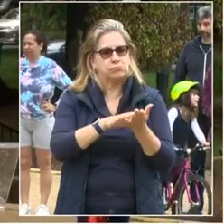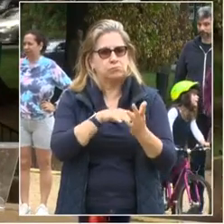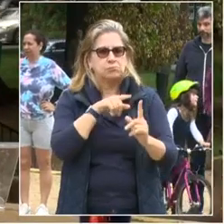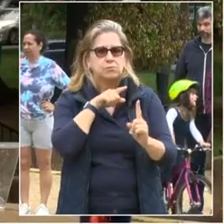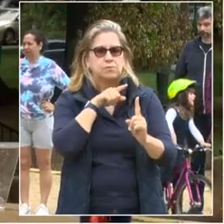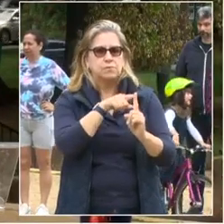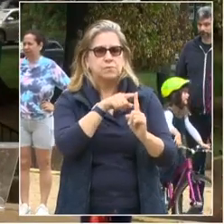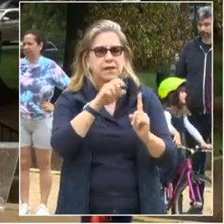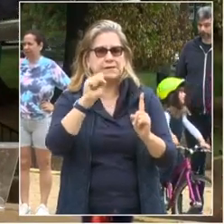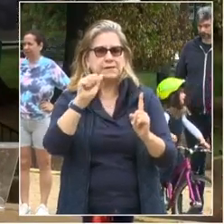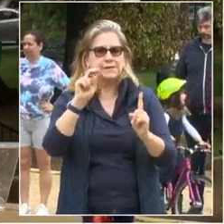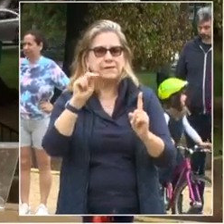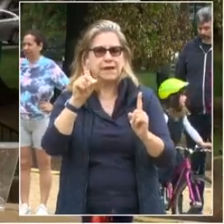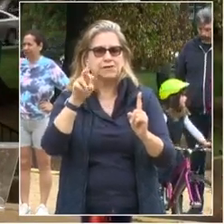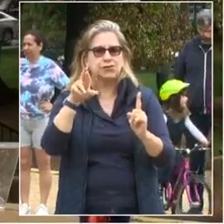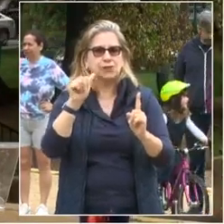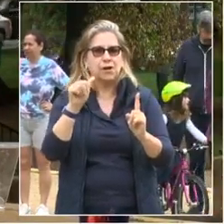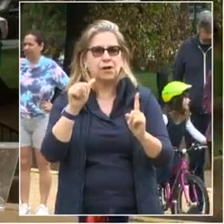guys? All right.